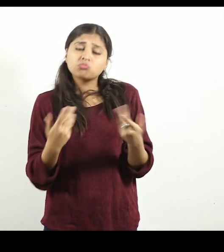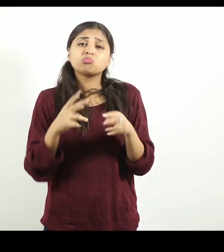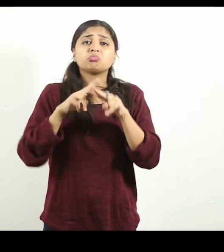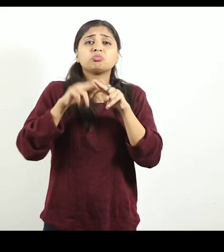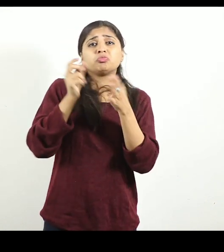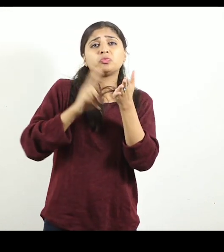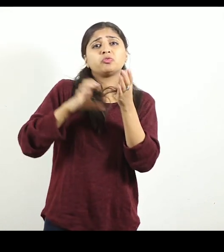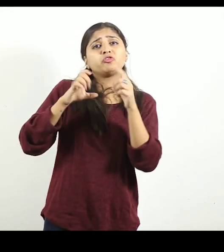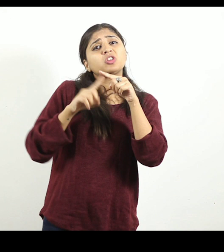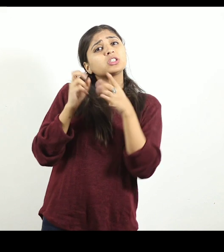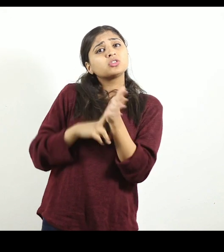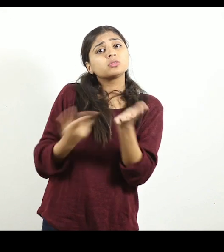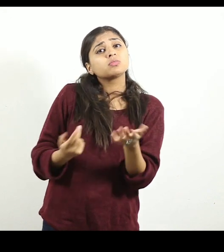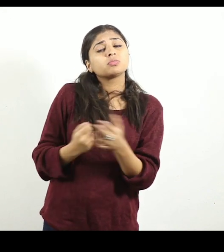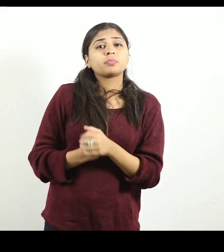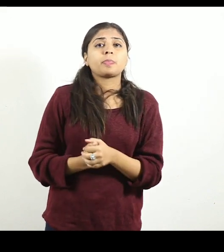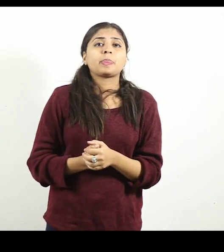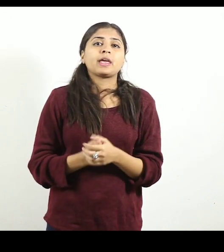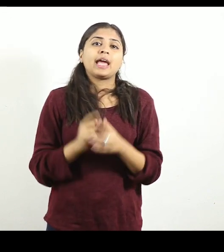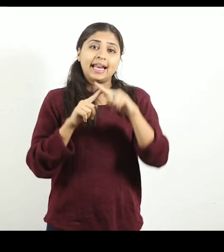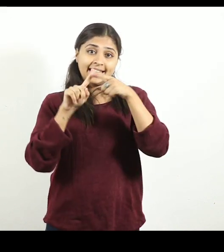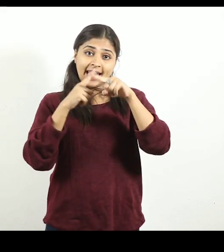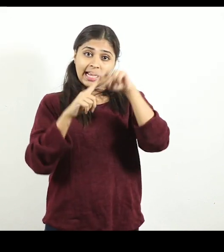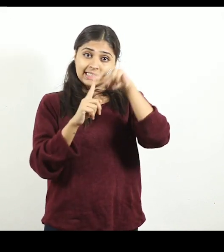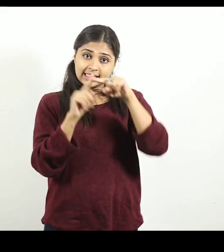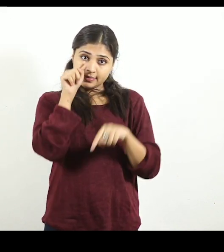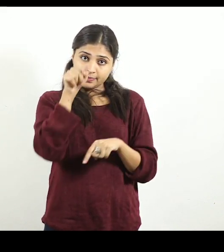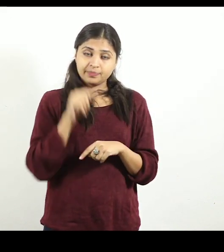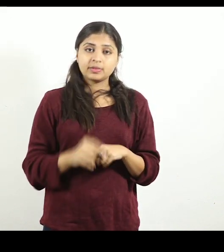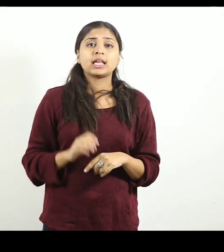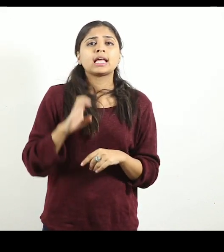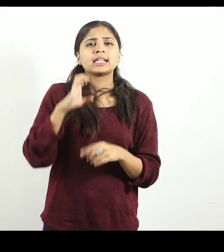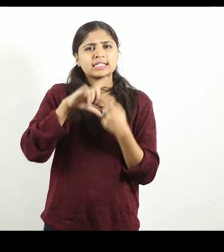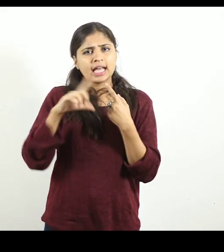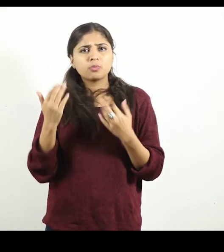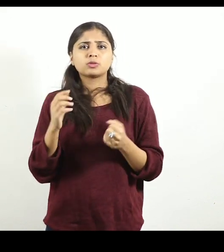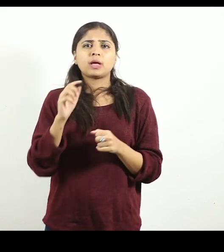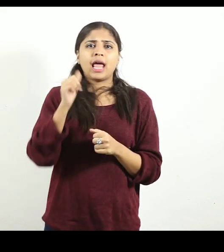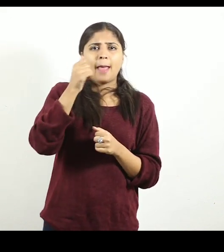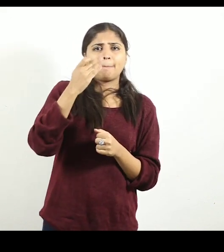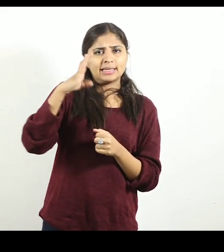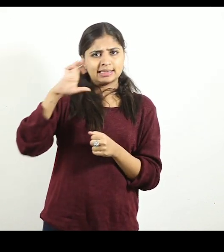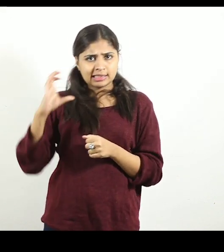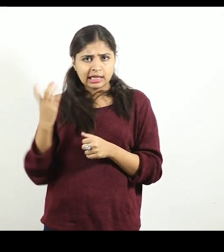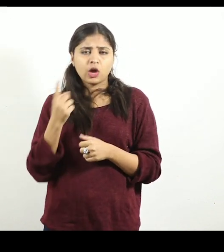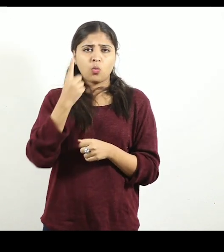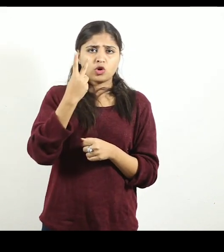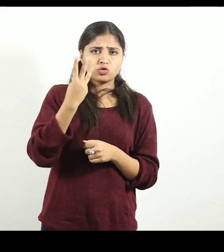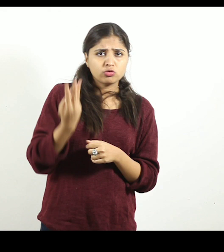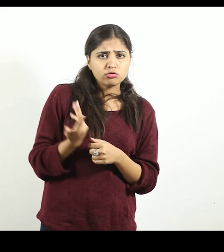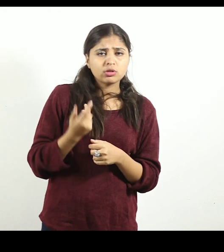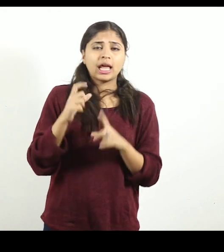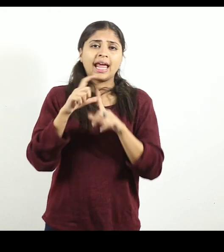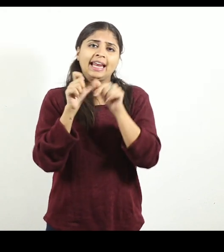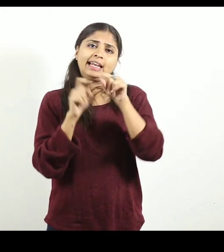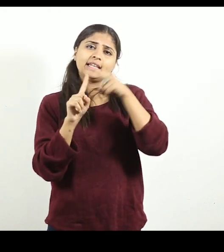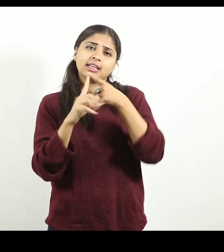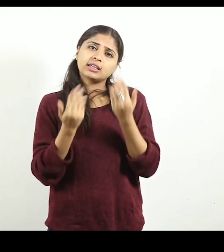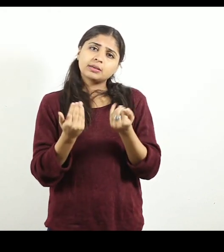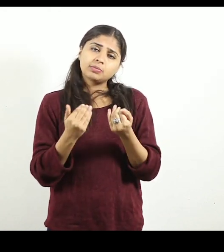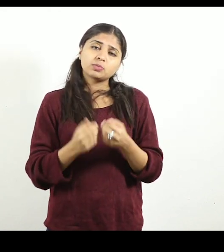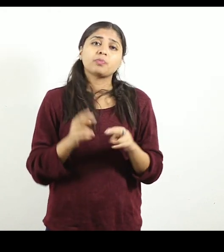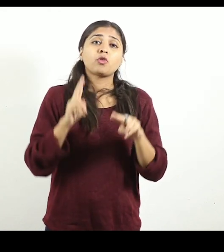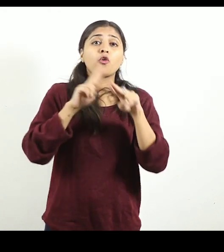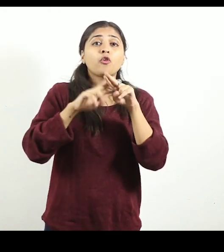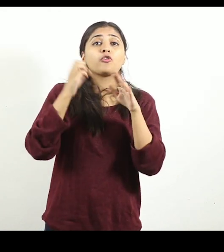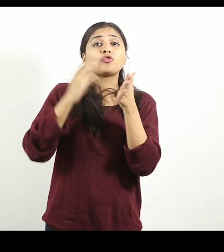functions. Text. Cells can contain letters, numbers, and dates. Formatting attributes.